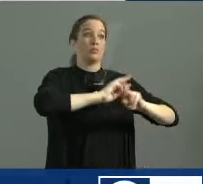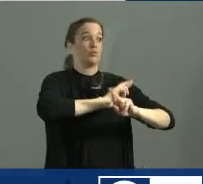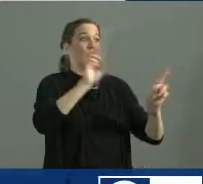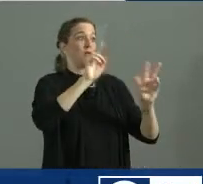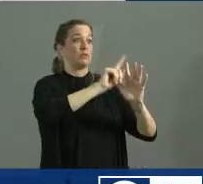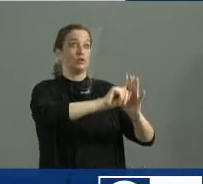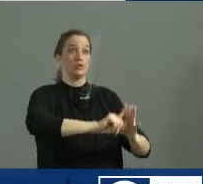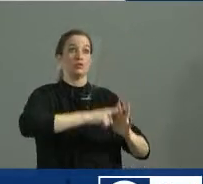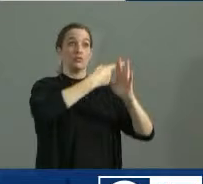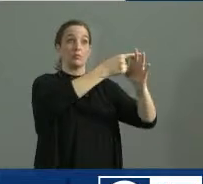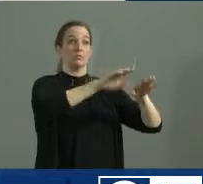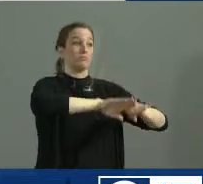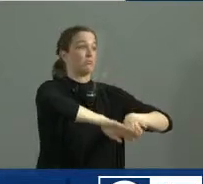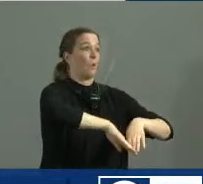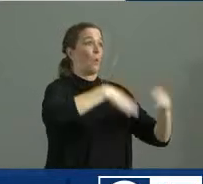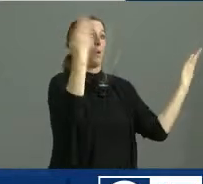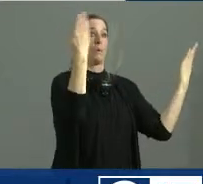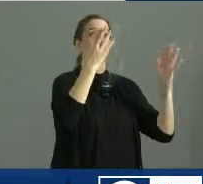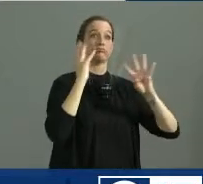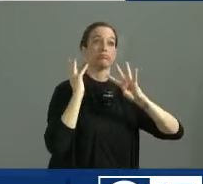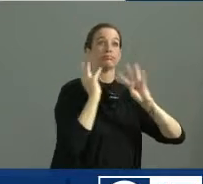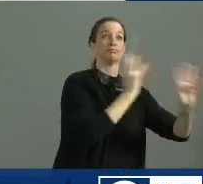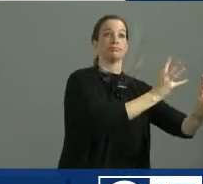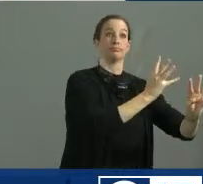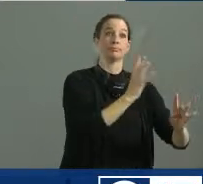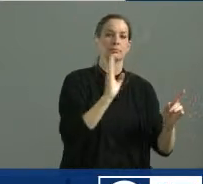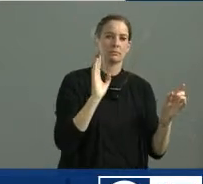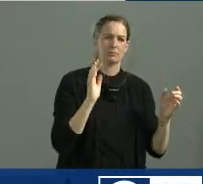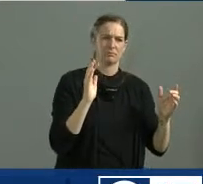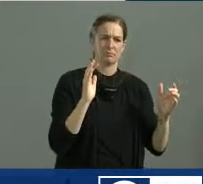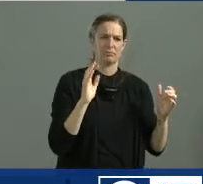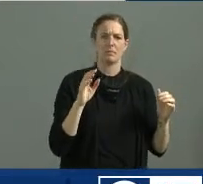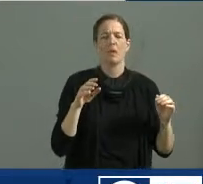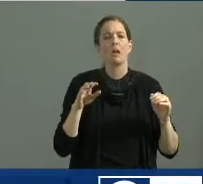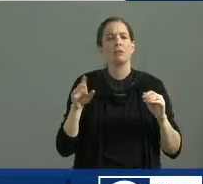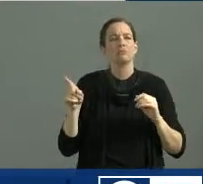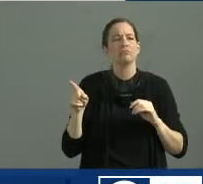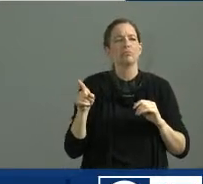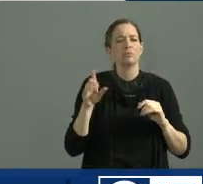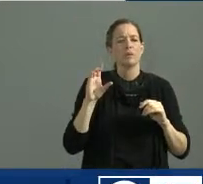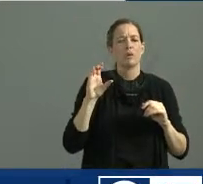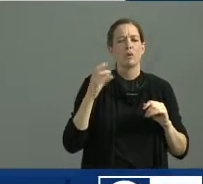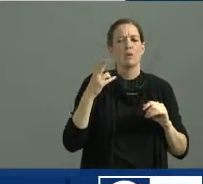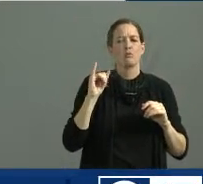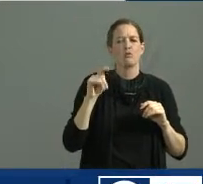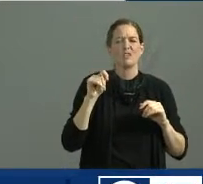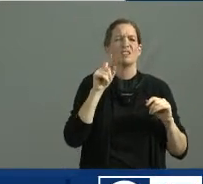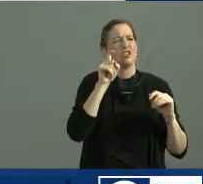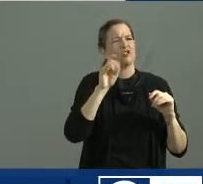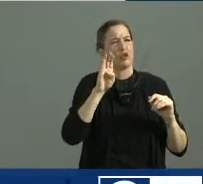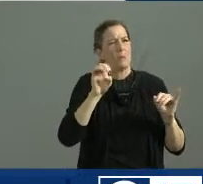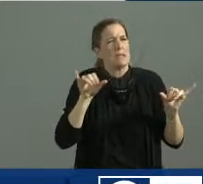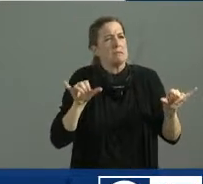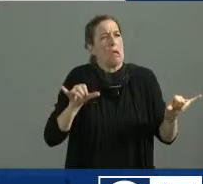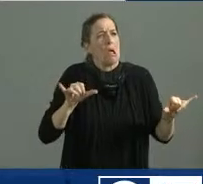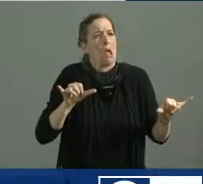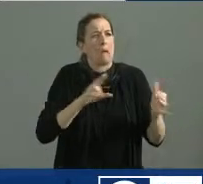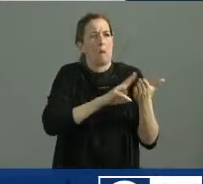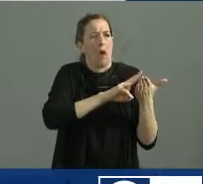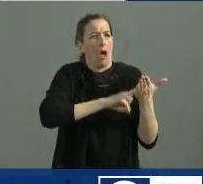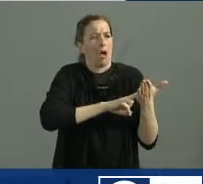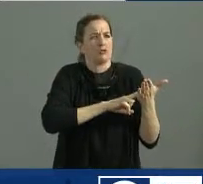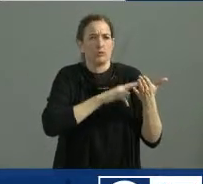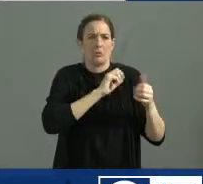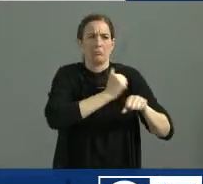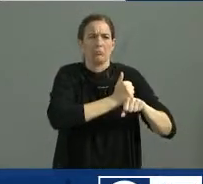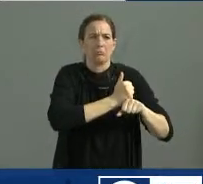if not, what happened with that contract? No, it should still be in place. Let me see why it was pulled down, but it should still be in place.